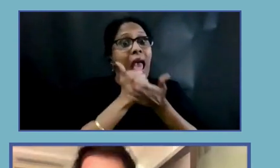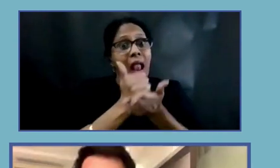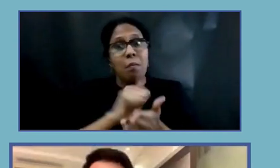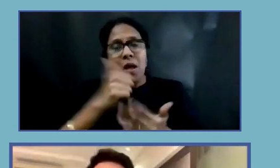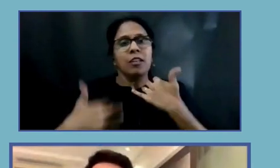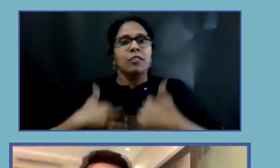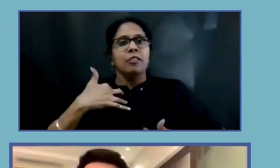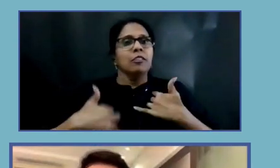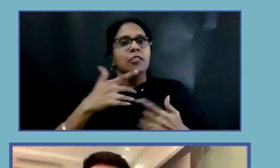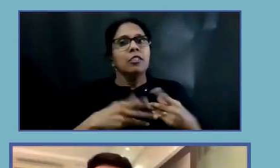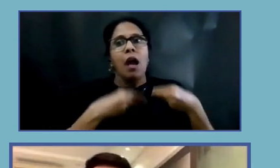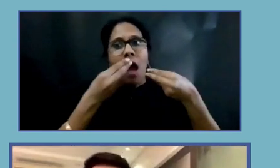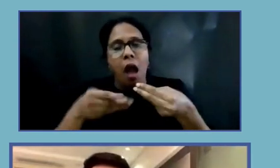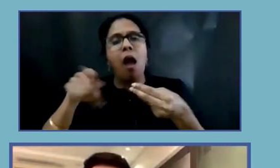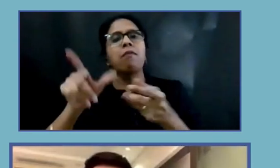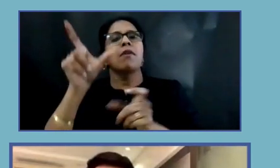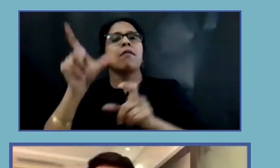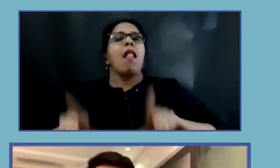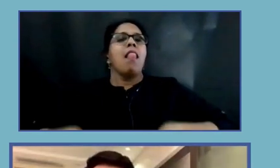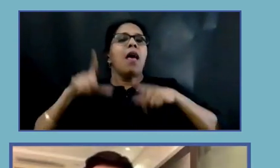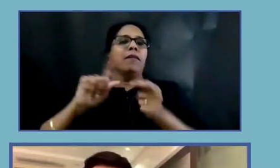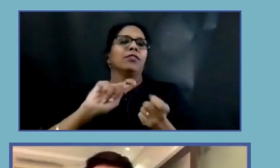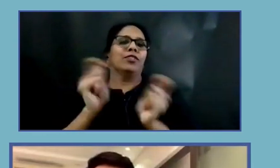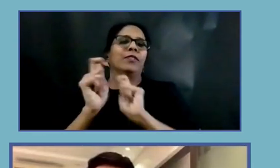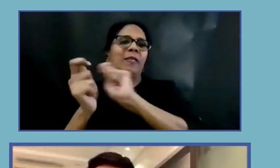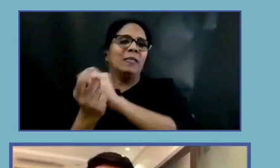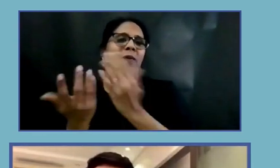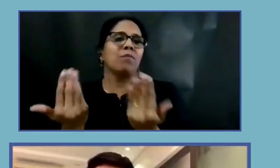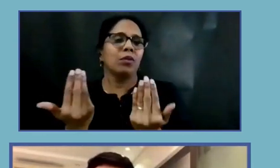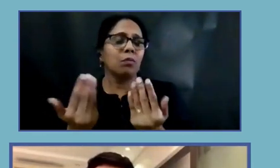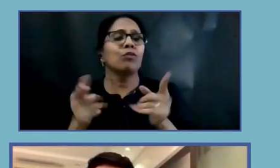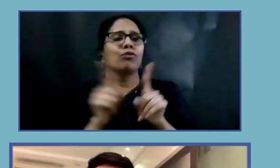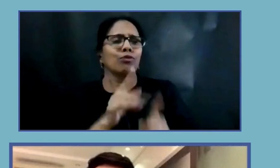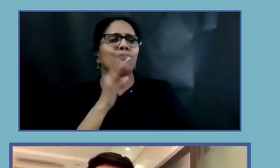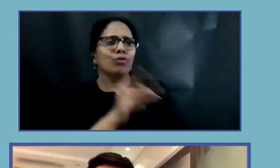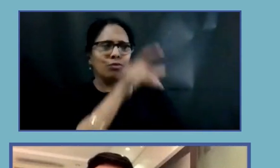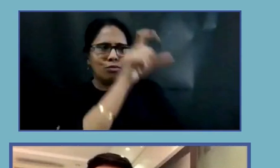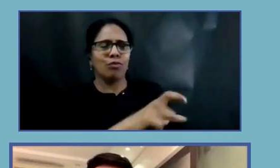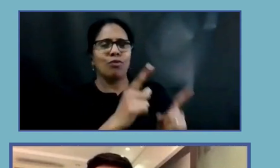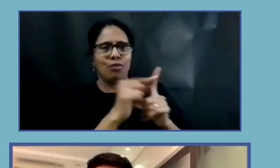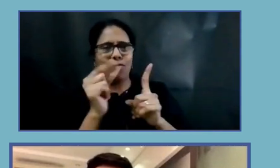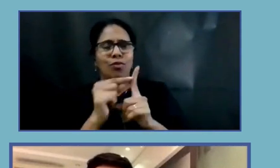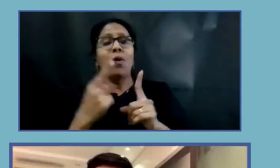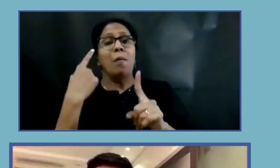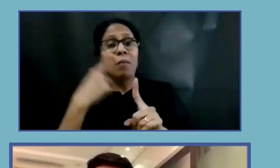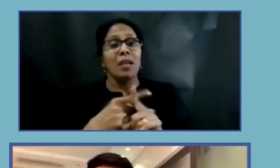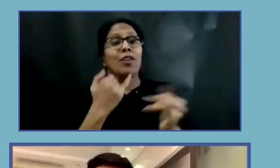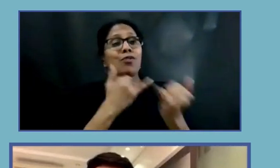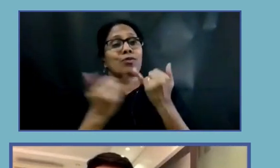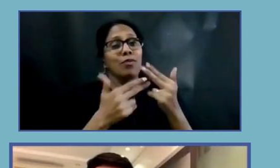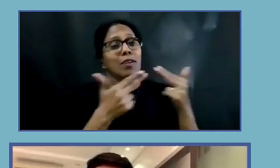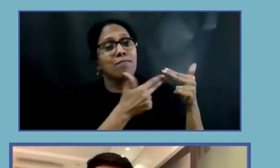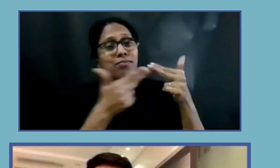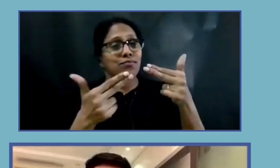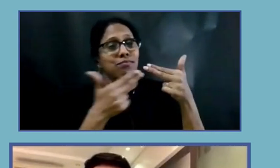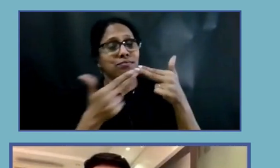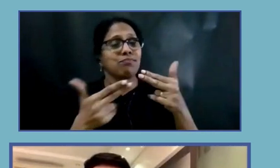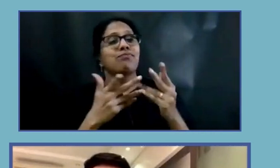life changes. So I think, I'm sure you are going to do that, and you're going to share those stories too.